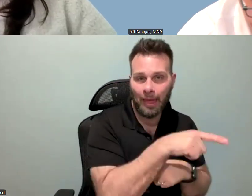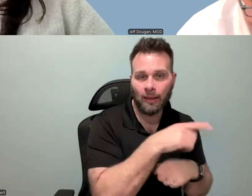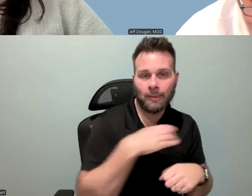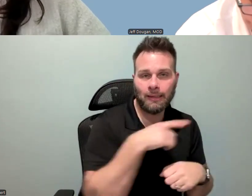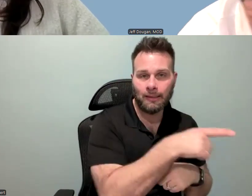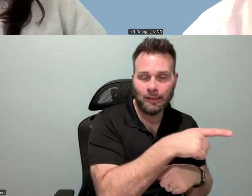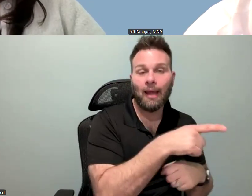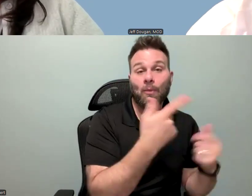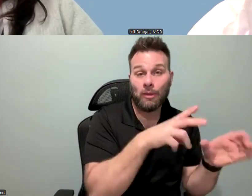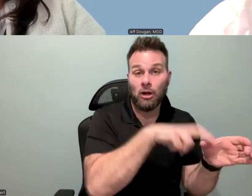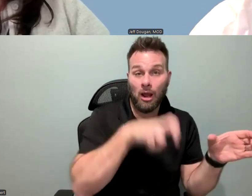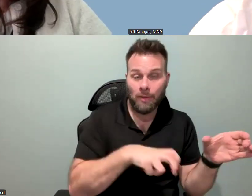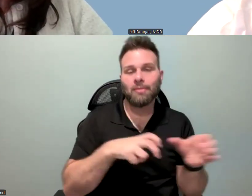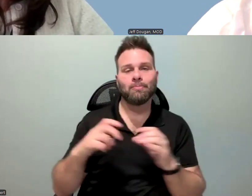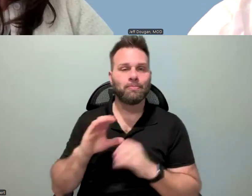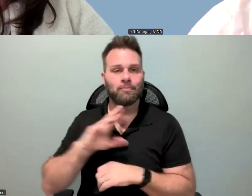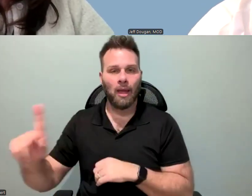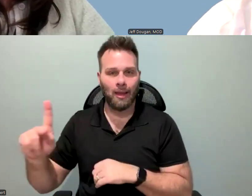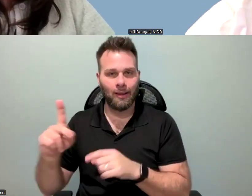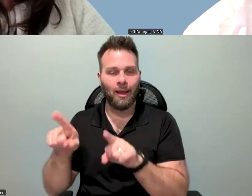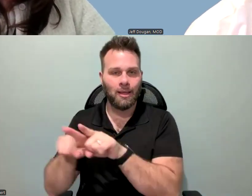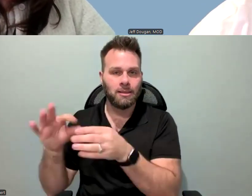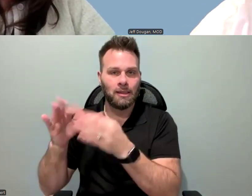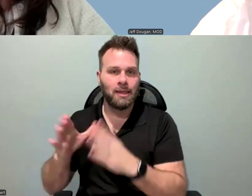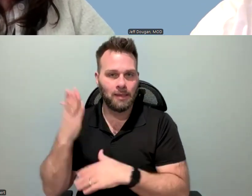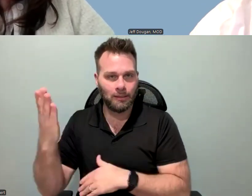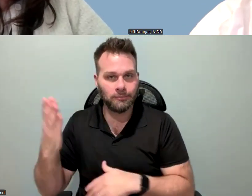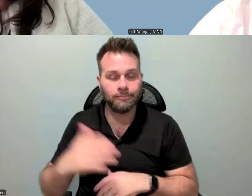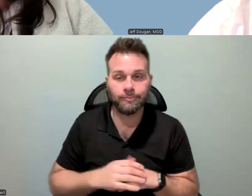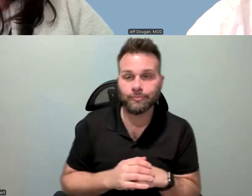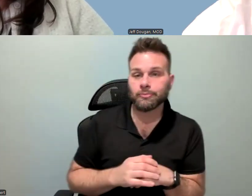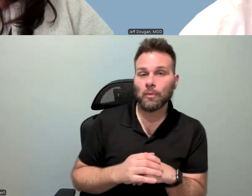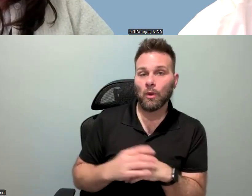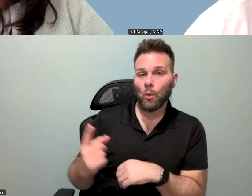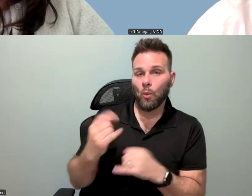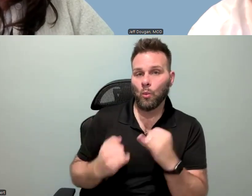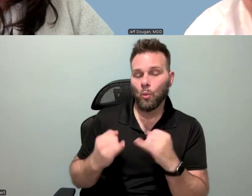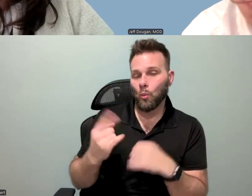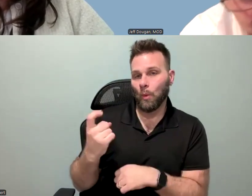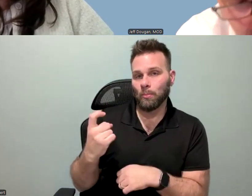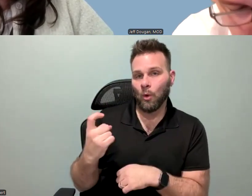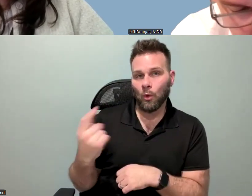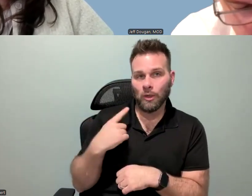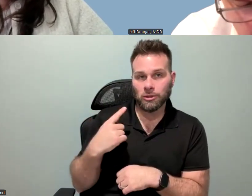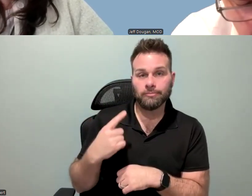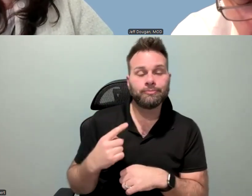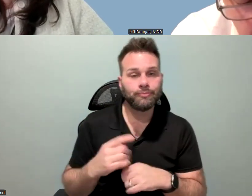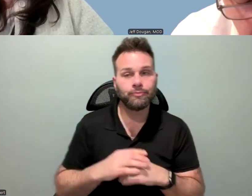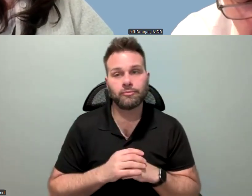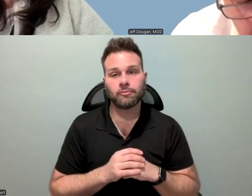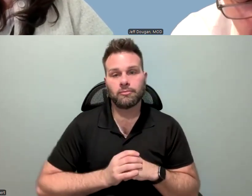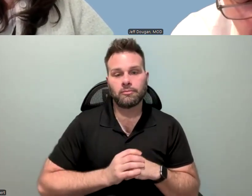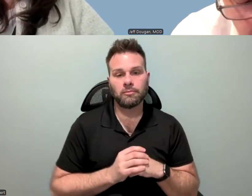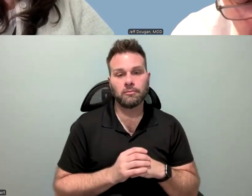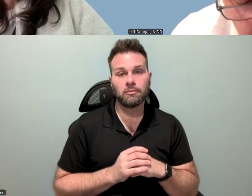Cool. We've got time for one last question. I love this question. Can you make an easy way for all